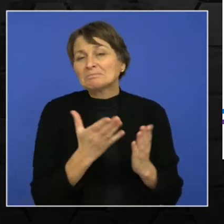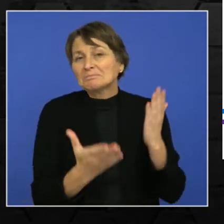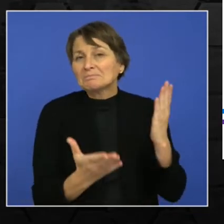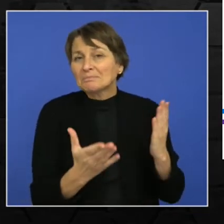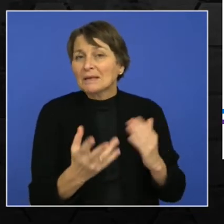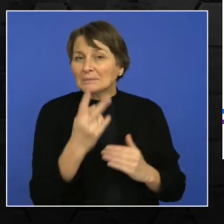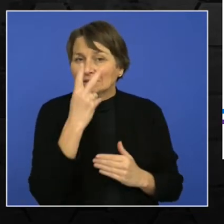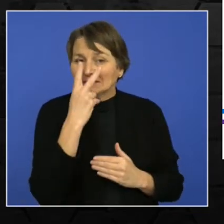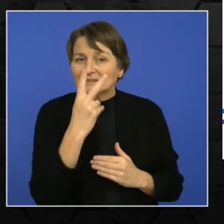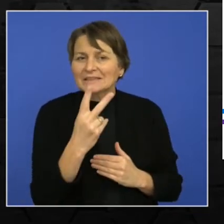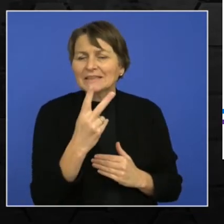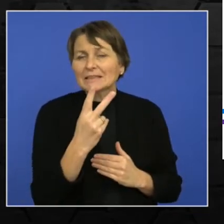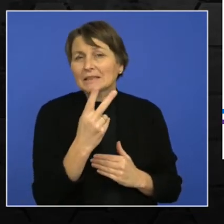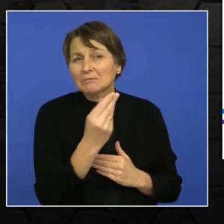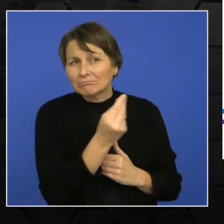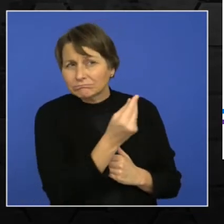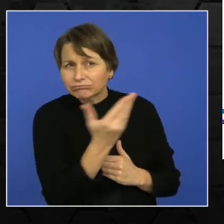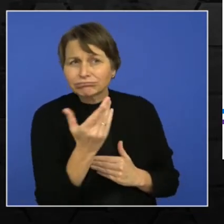in almost